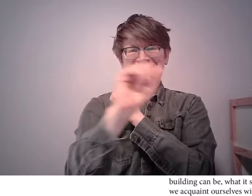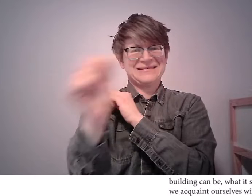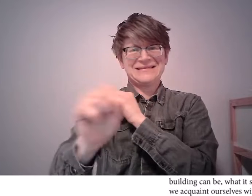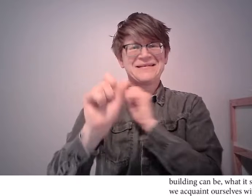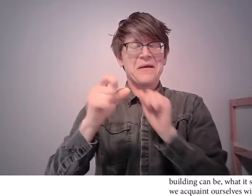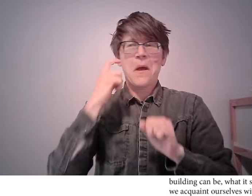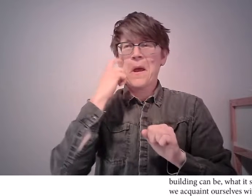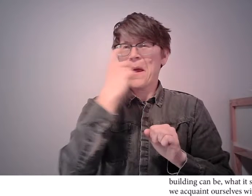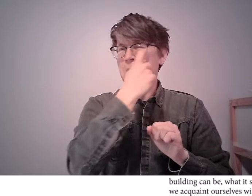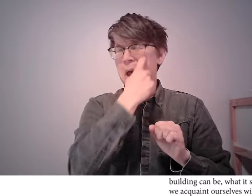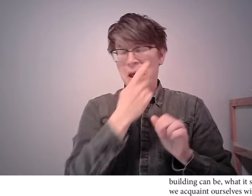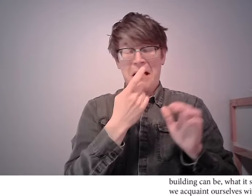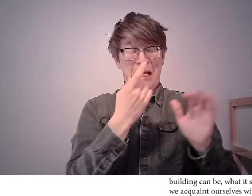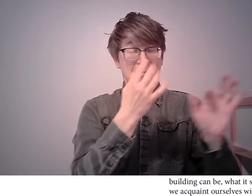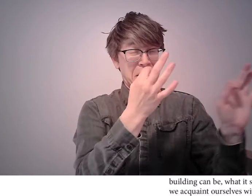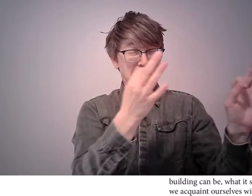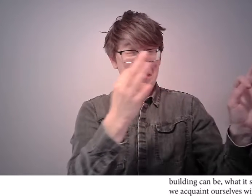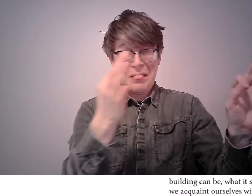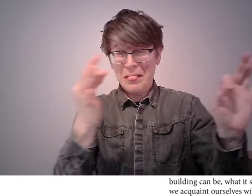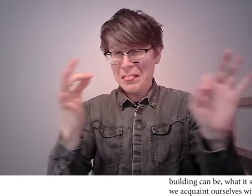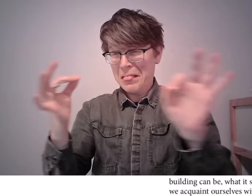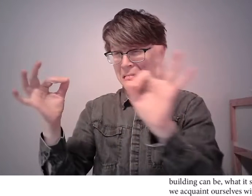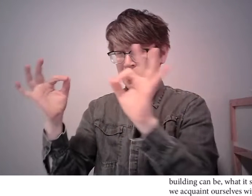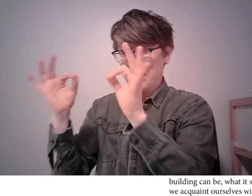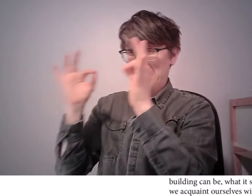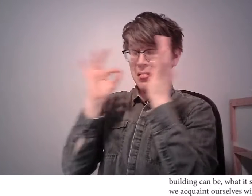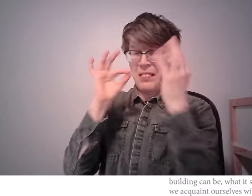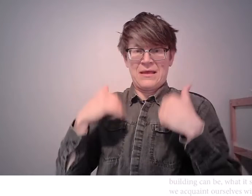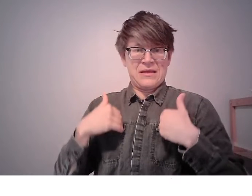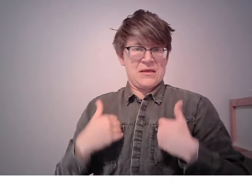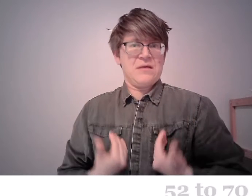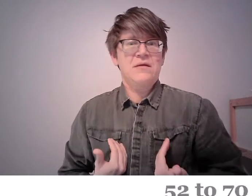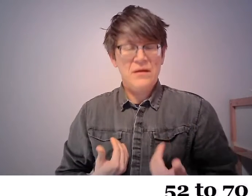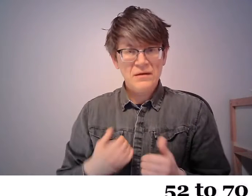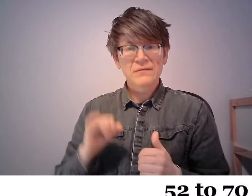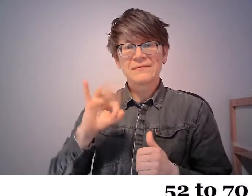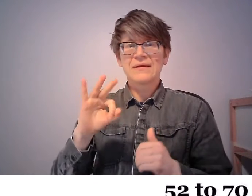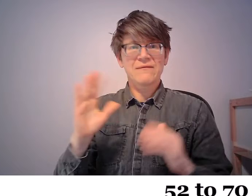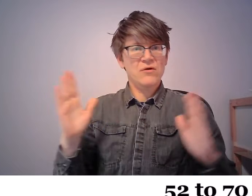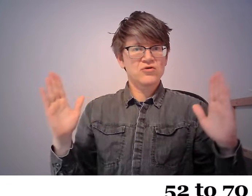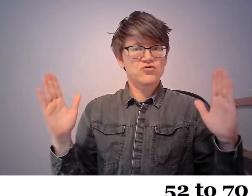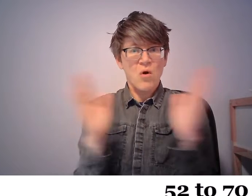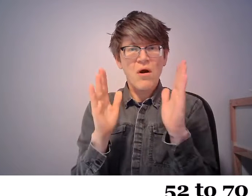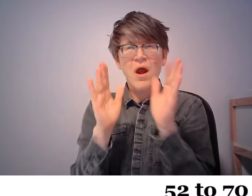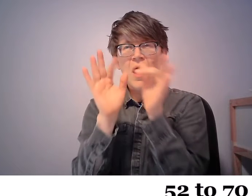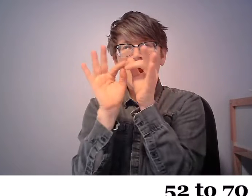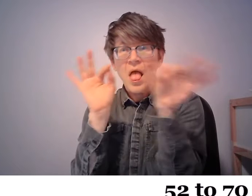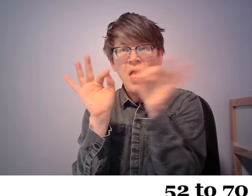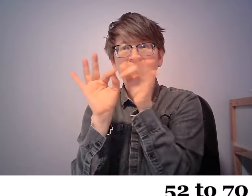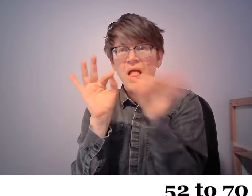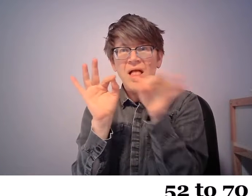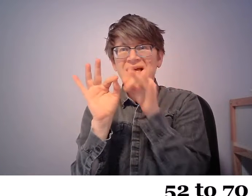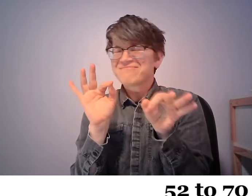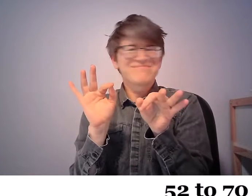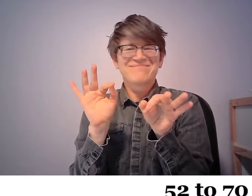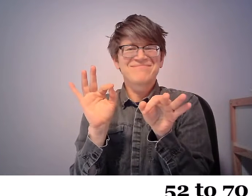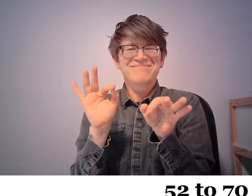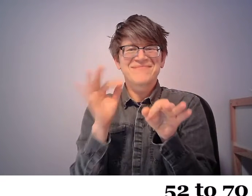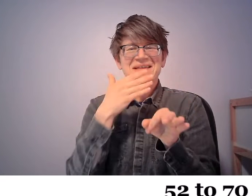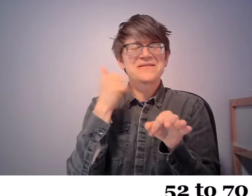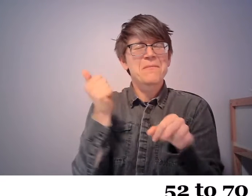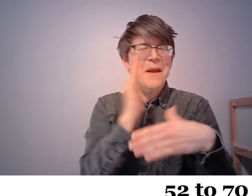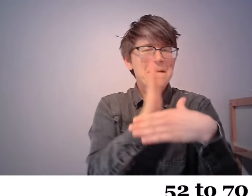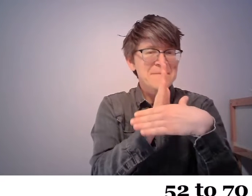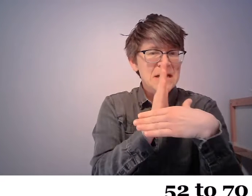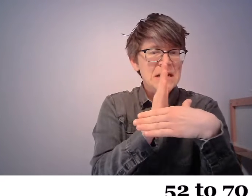and the eye has to switch lines frequently, which is tiring. A good rule of thumb is 52 to 70 characters per